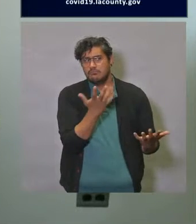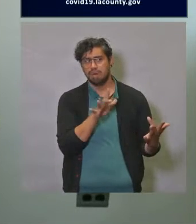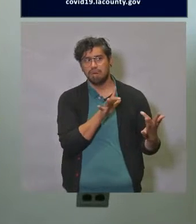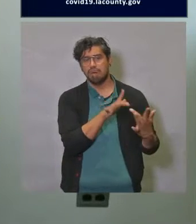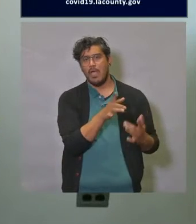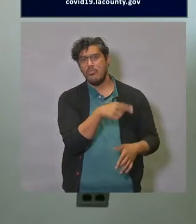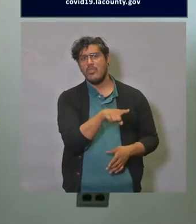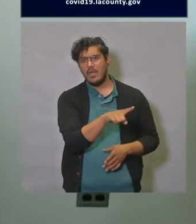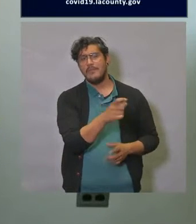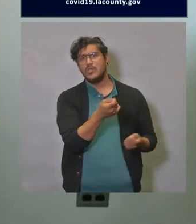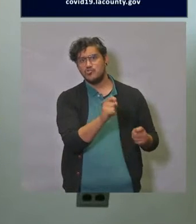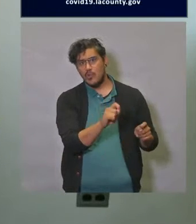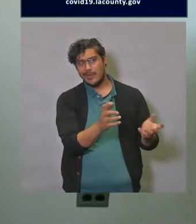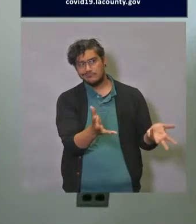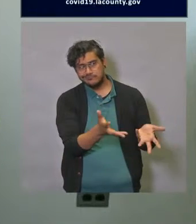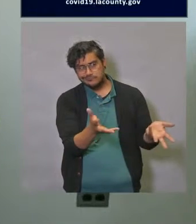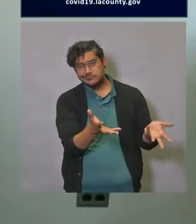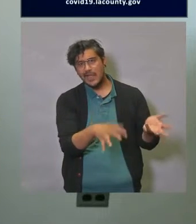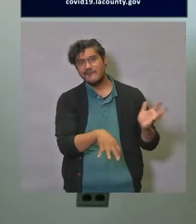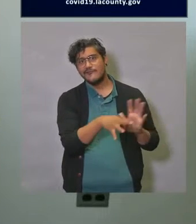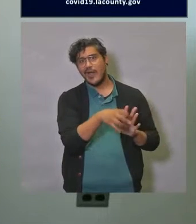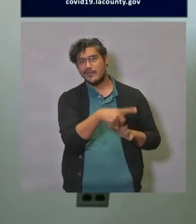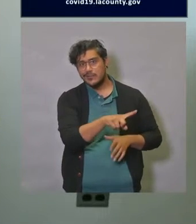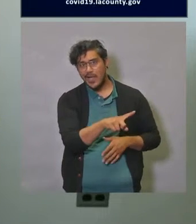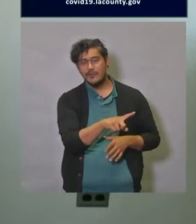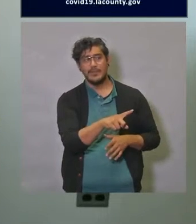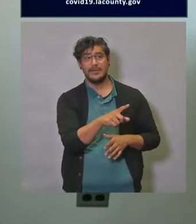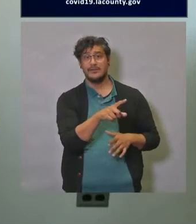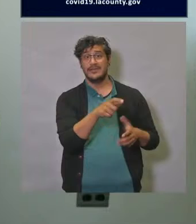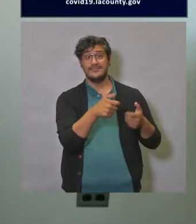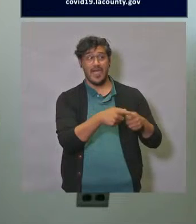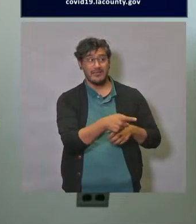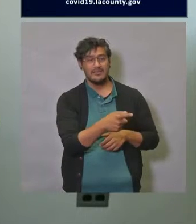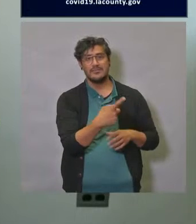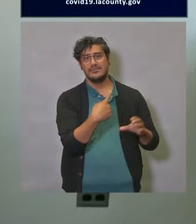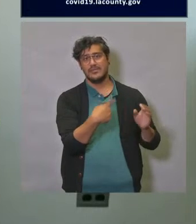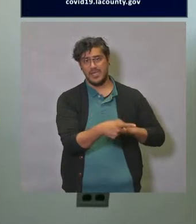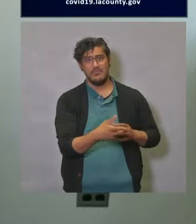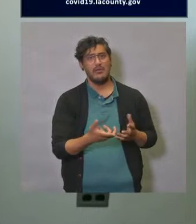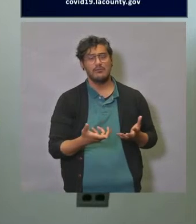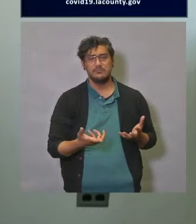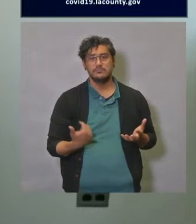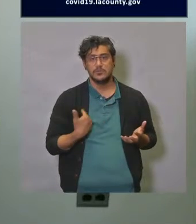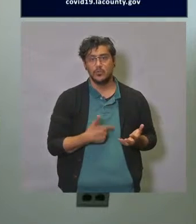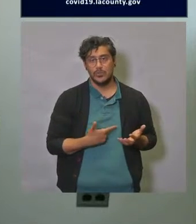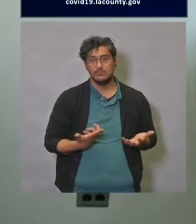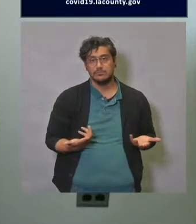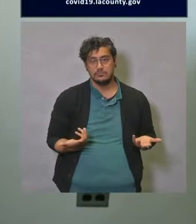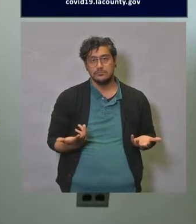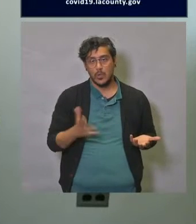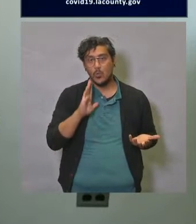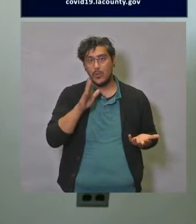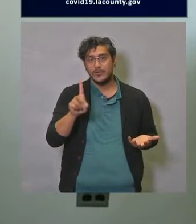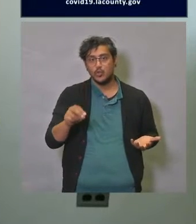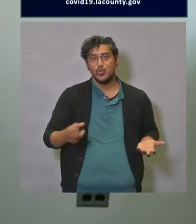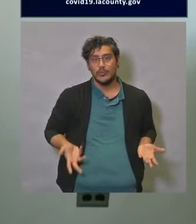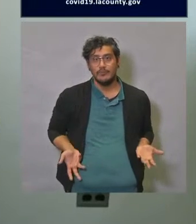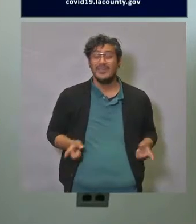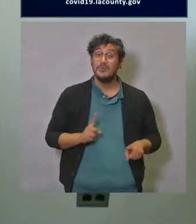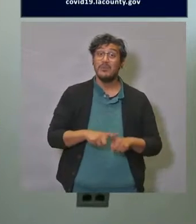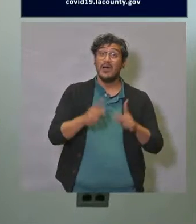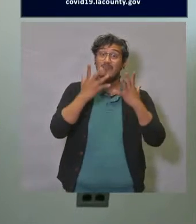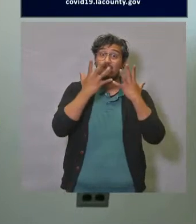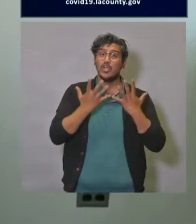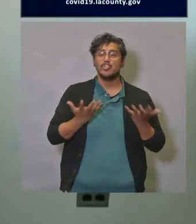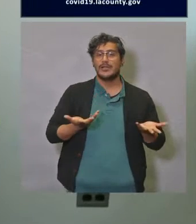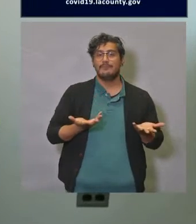reach out and try to find them and send them either a text or an email, which is one thing that we absolutely will do. Unfortunately, we don't have